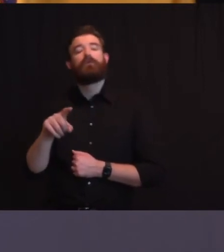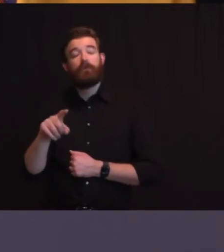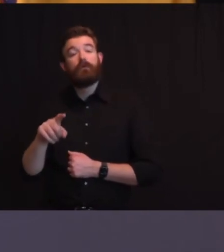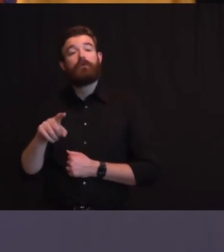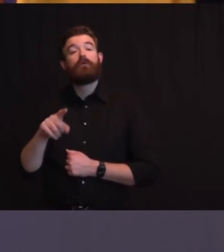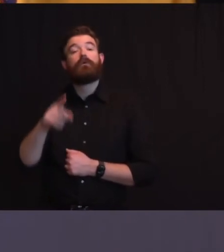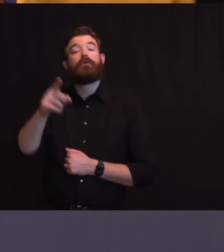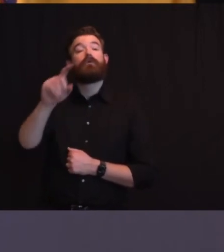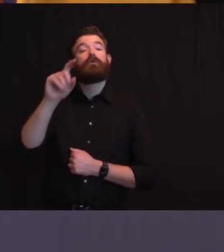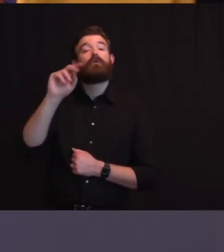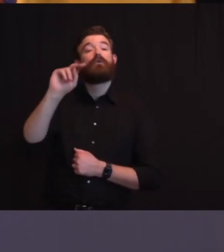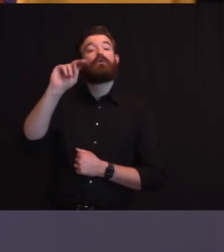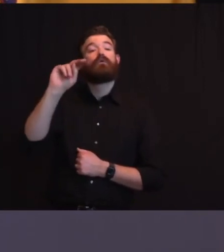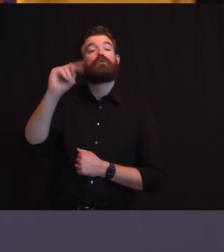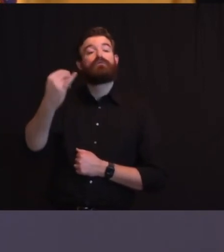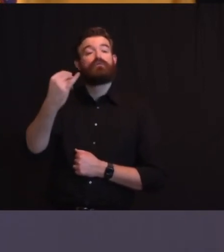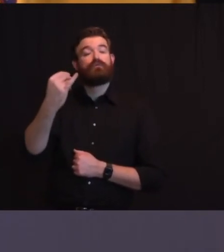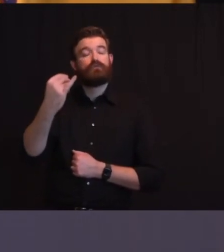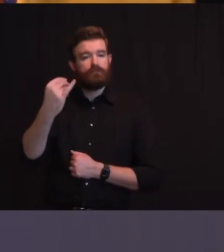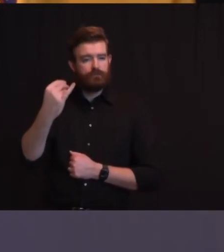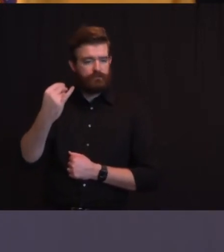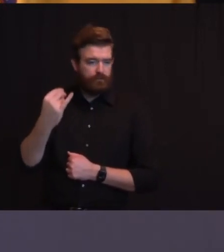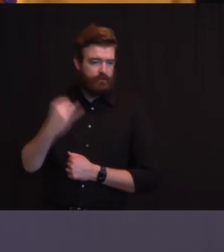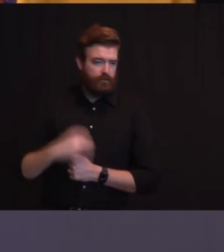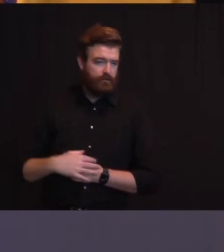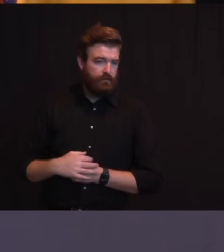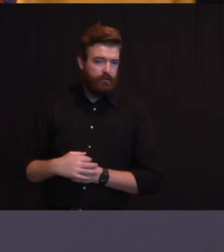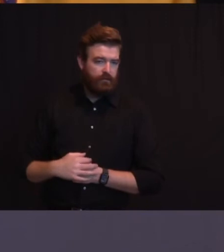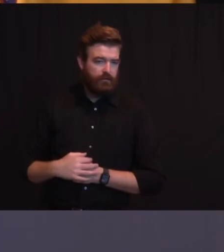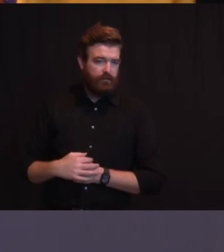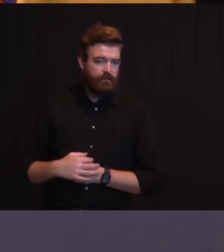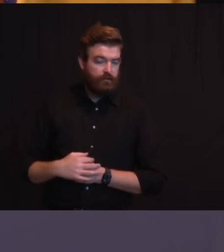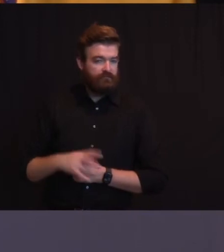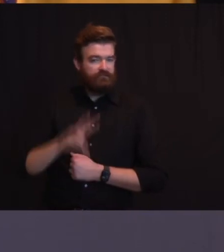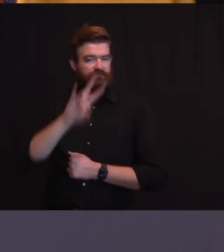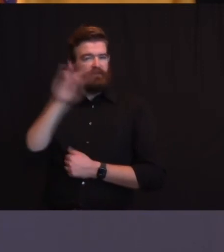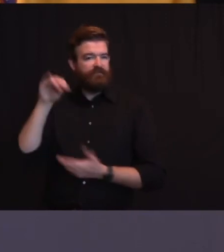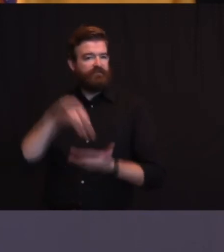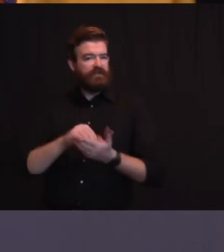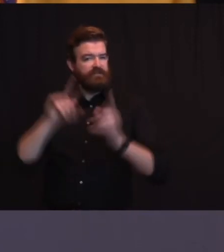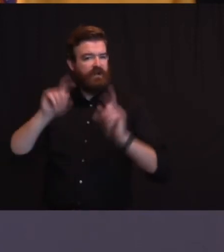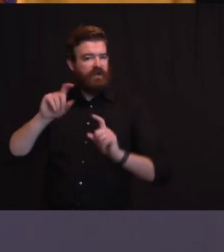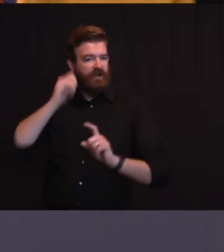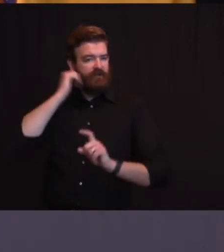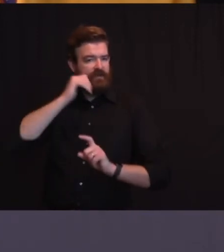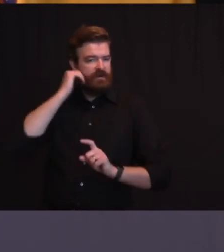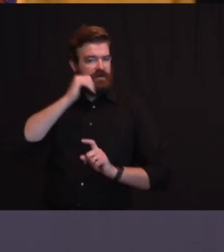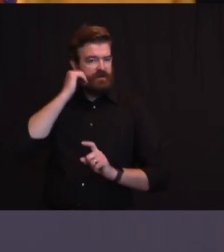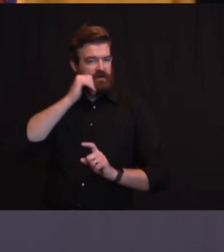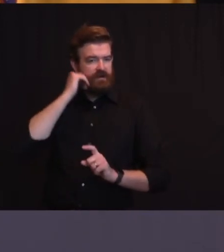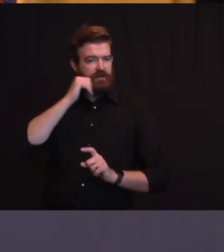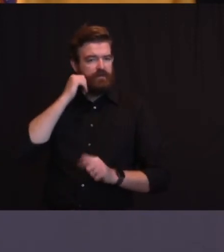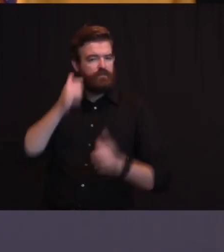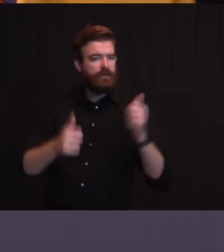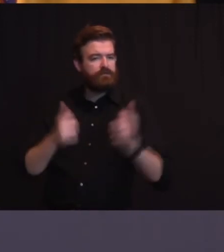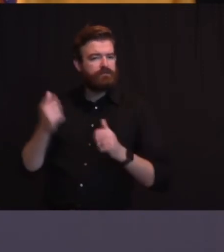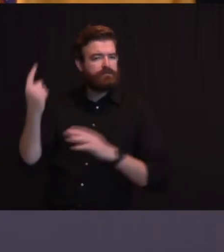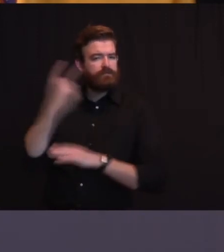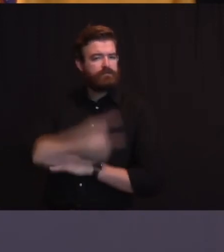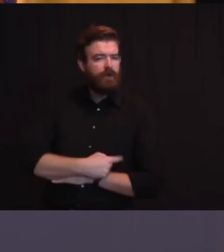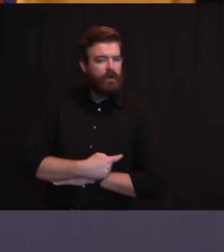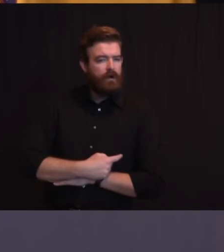hit 70,000 reported tests per day. Do you know exactly which day that was that we hit that threshold? No, but we can get that for you. Is